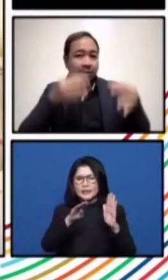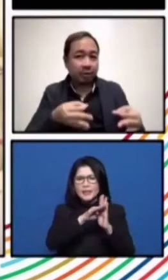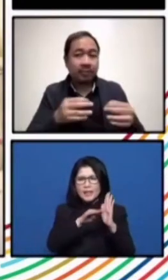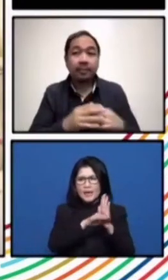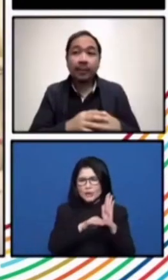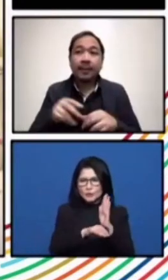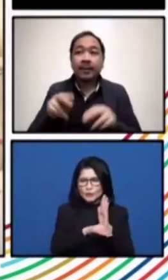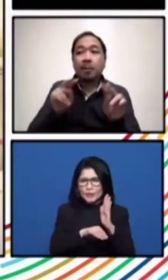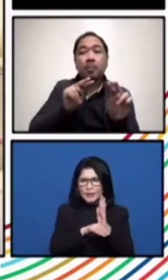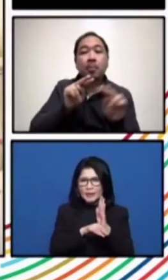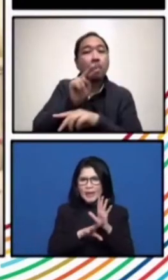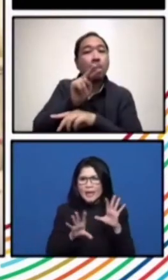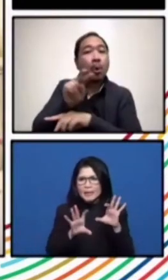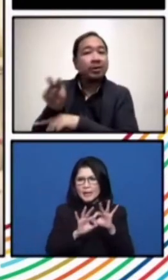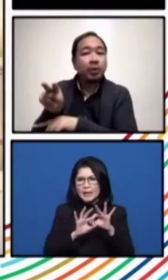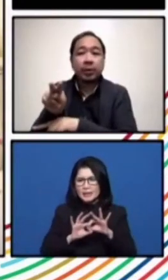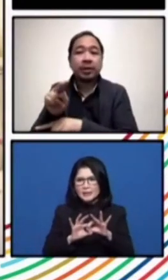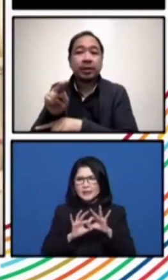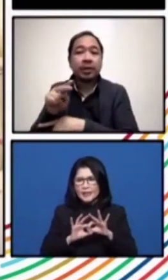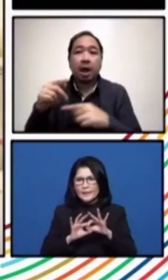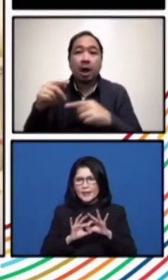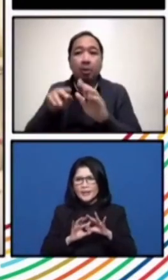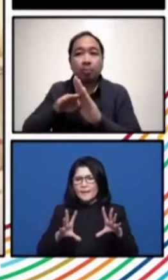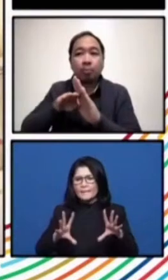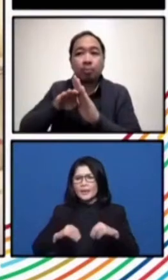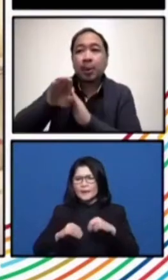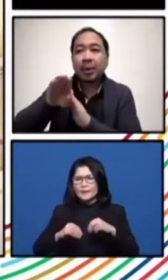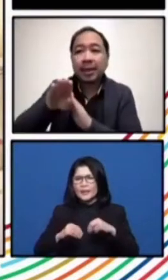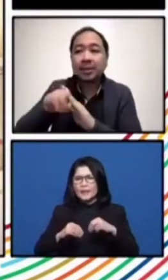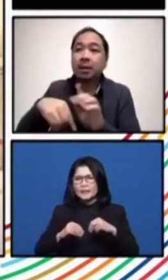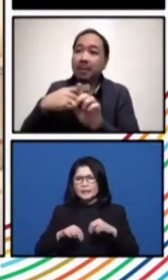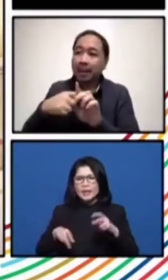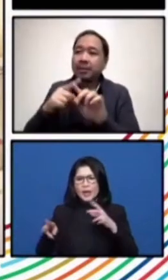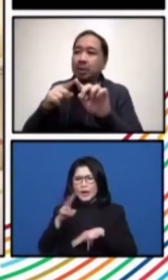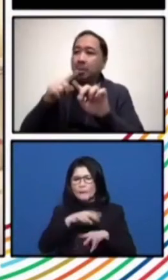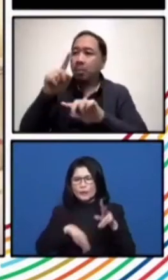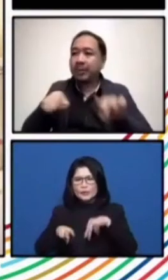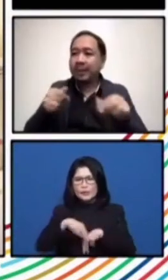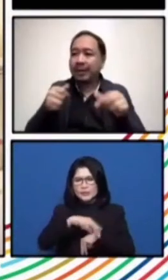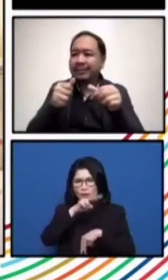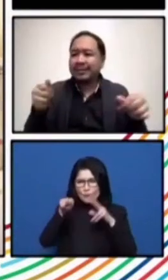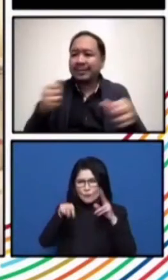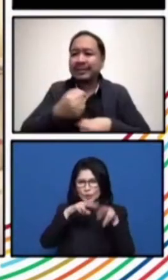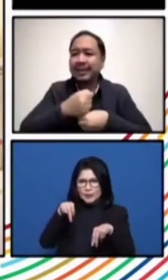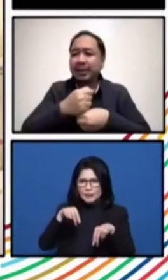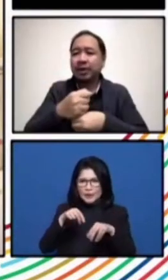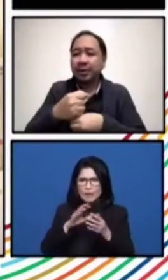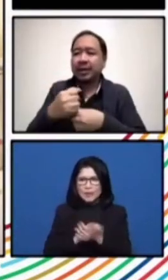a multilateral and participatory approach in the field of disability